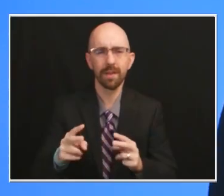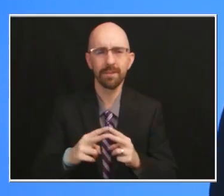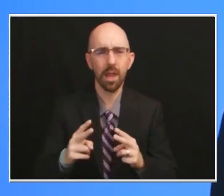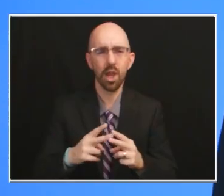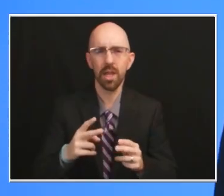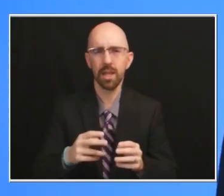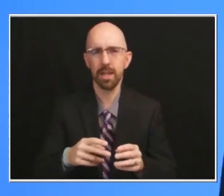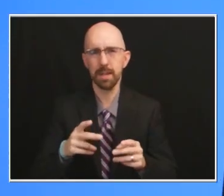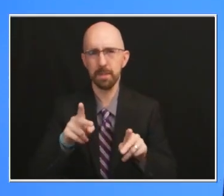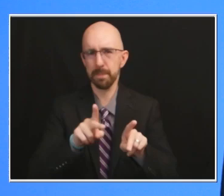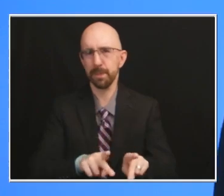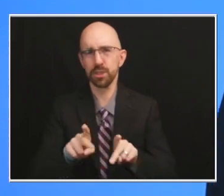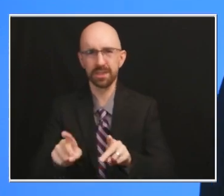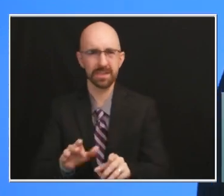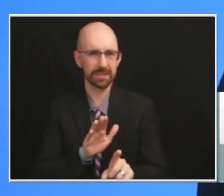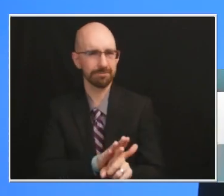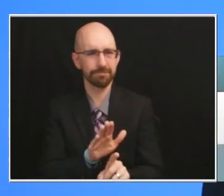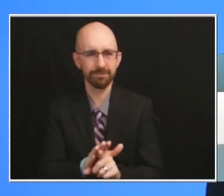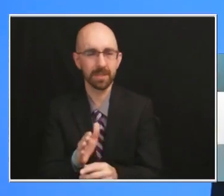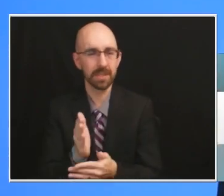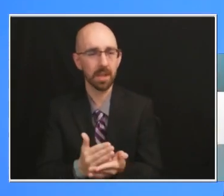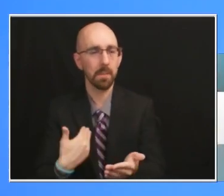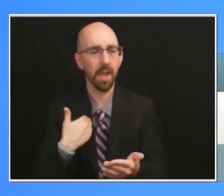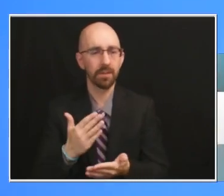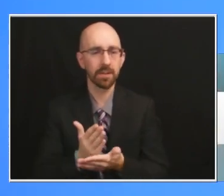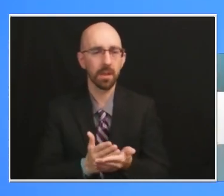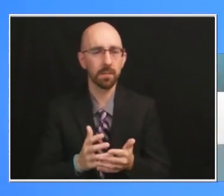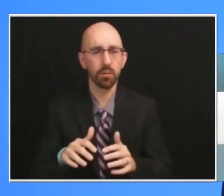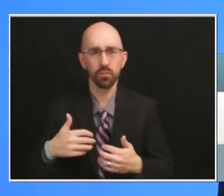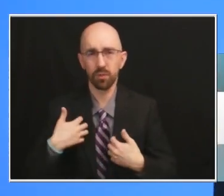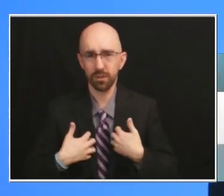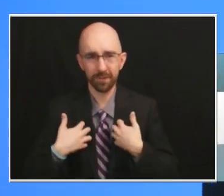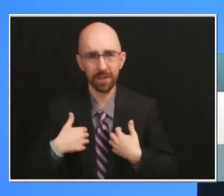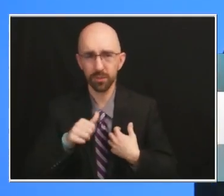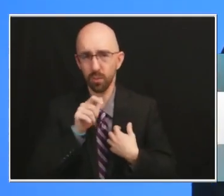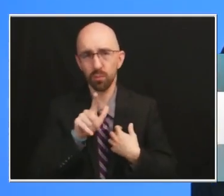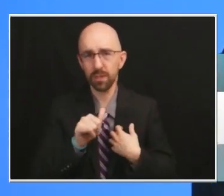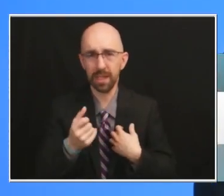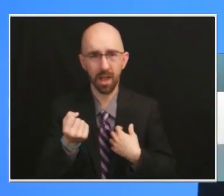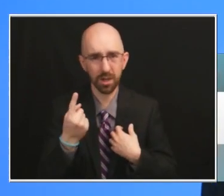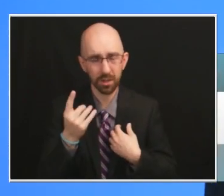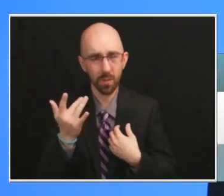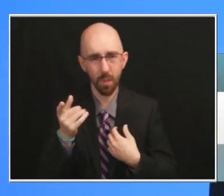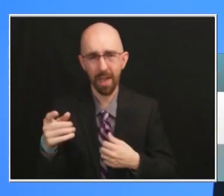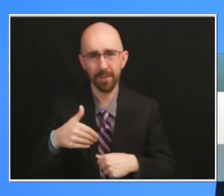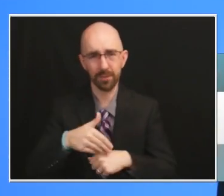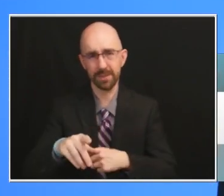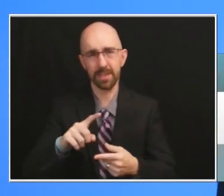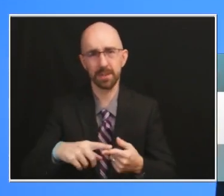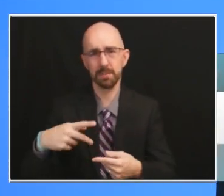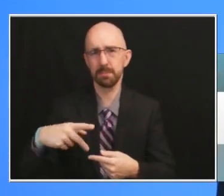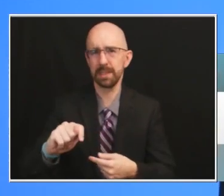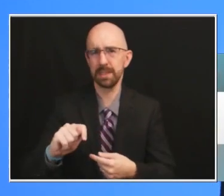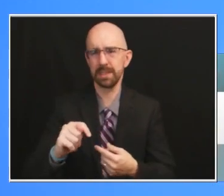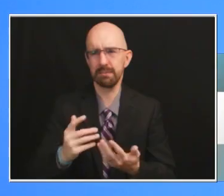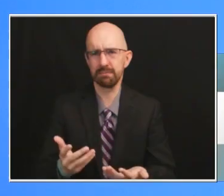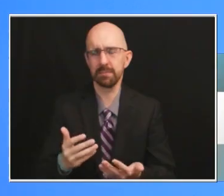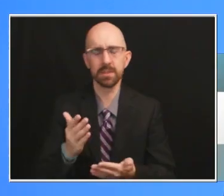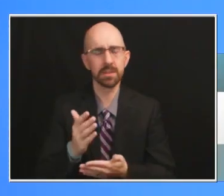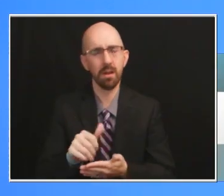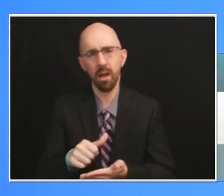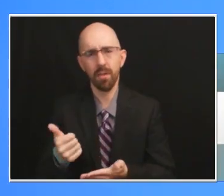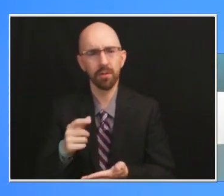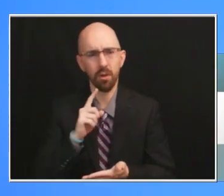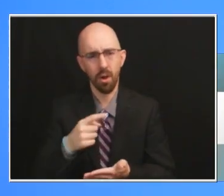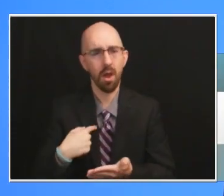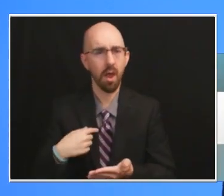dependent. Some of them might have some reservations and not really understand why they were sent to PT. Others are, I asked to